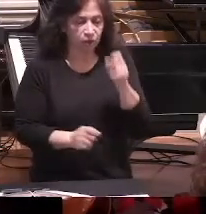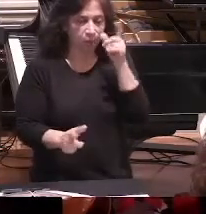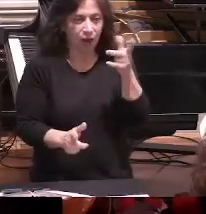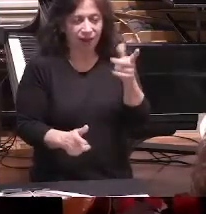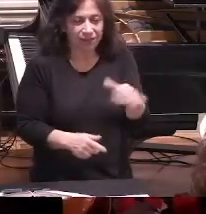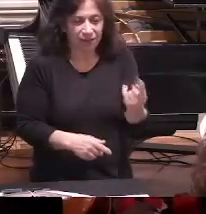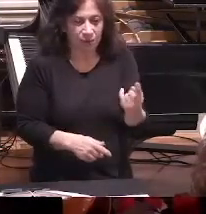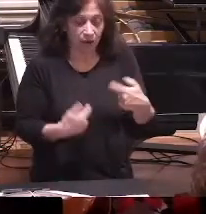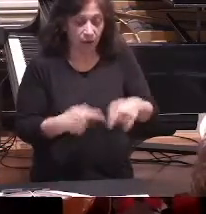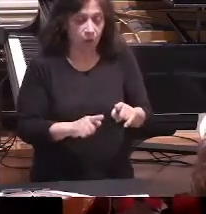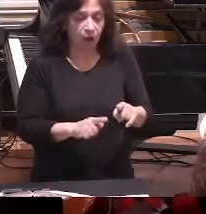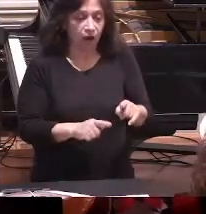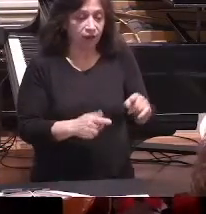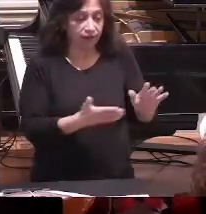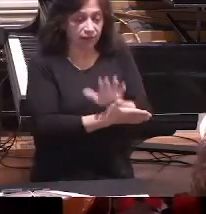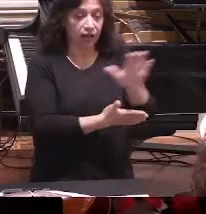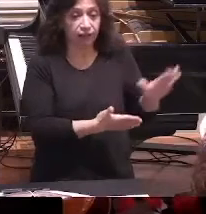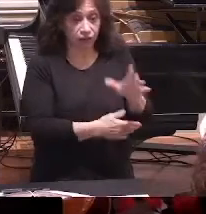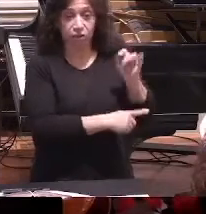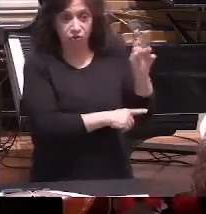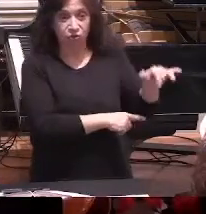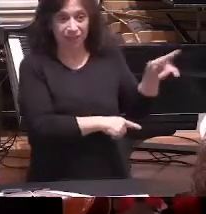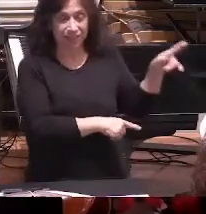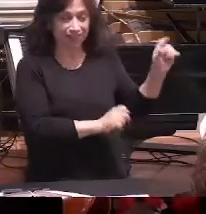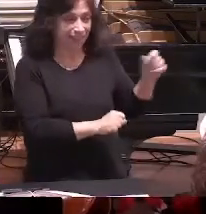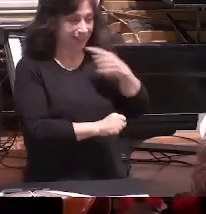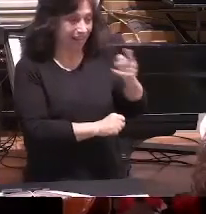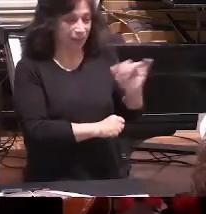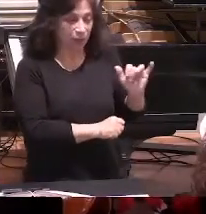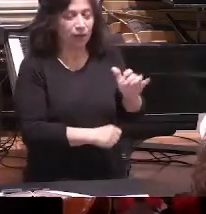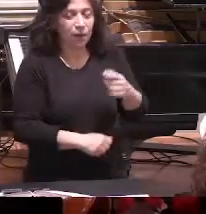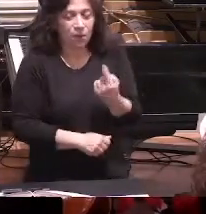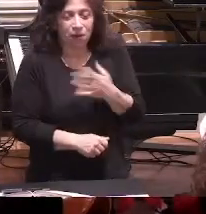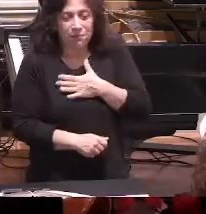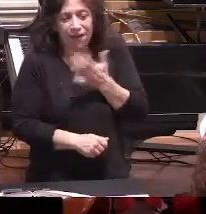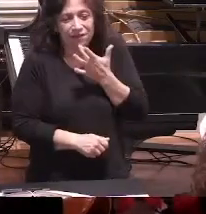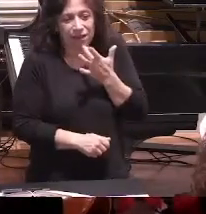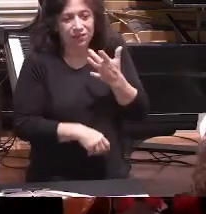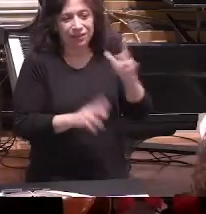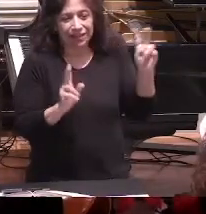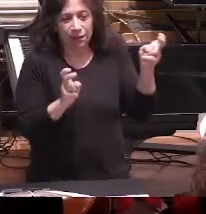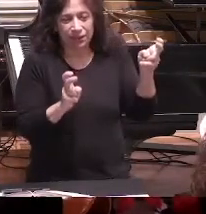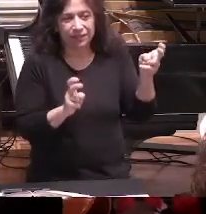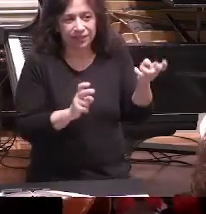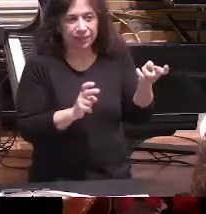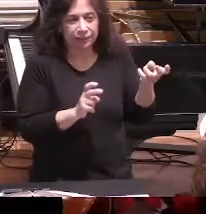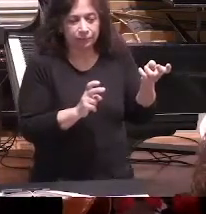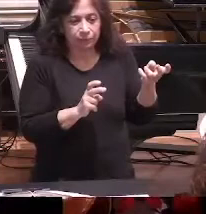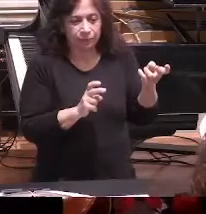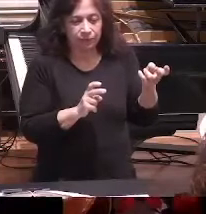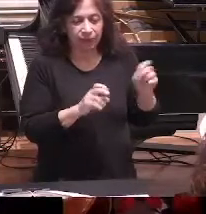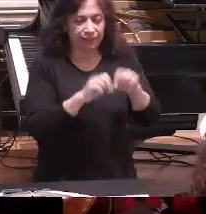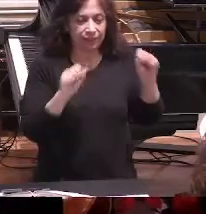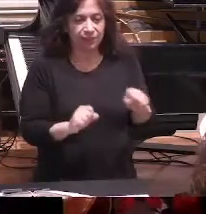in seminary, and Tracy can attest to this, one of my favorite topics in